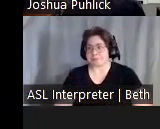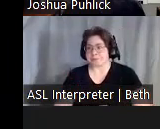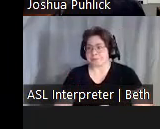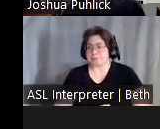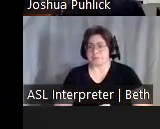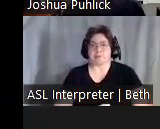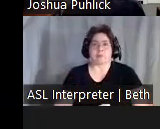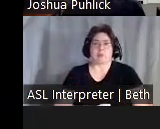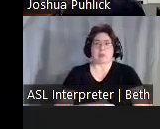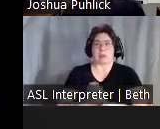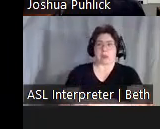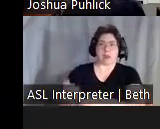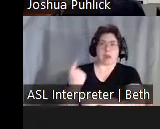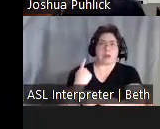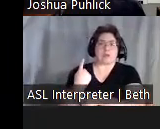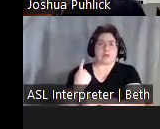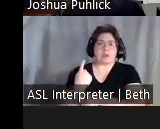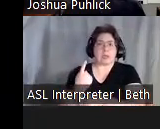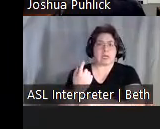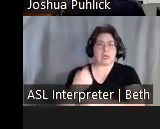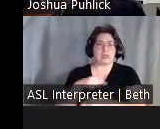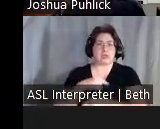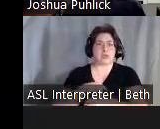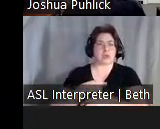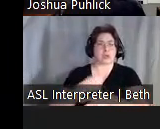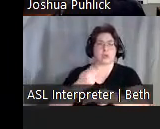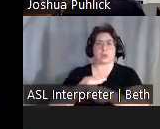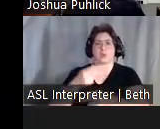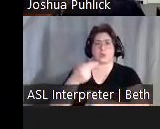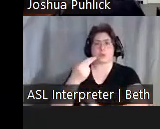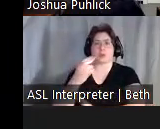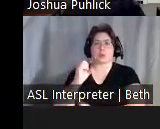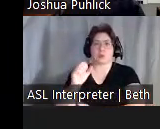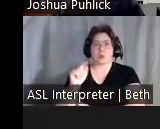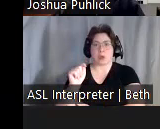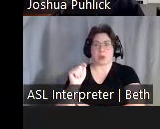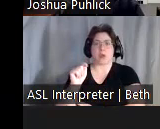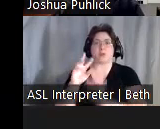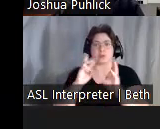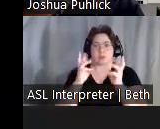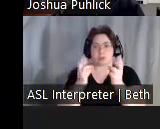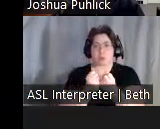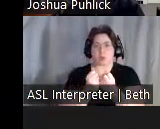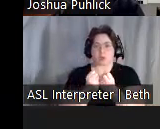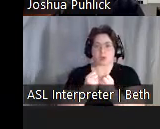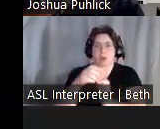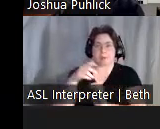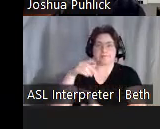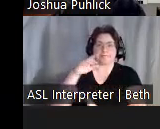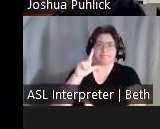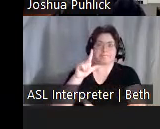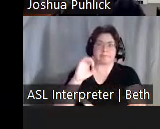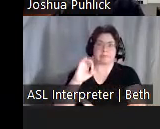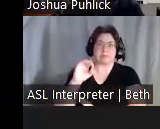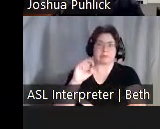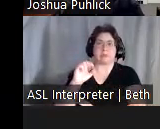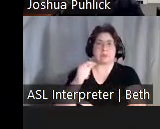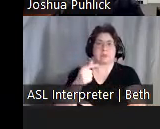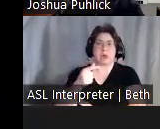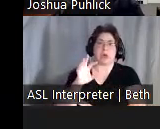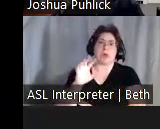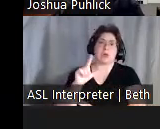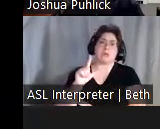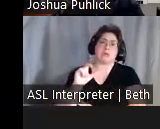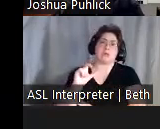last year we hosted a carbon and longleaf pine workshop here at the Jones Center. We